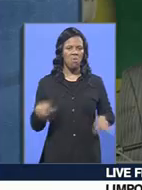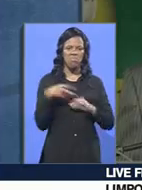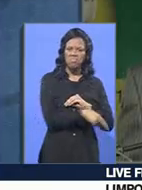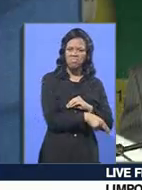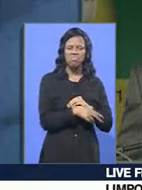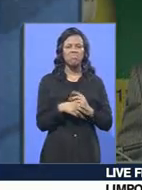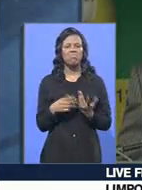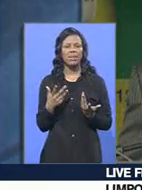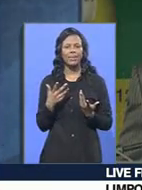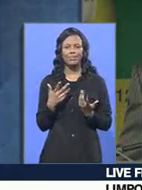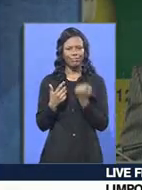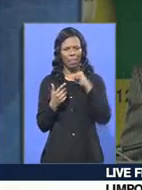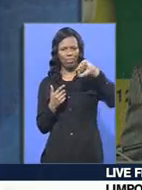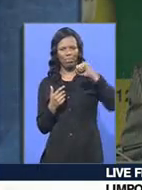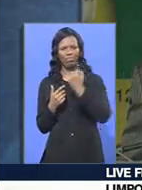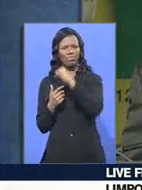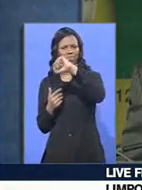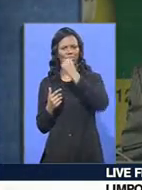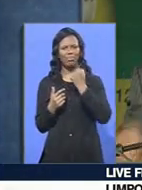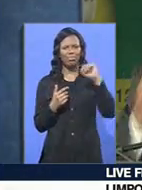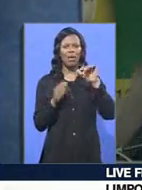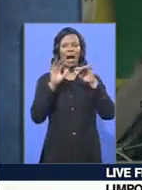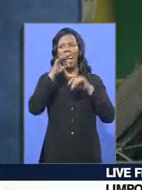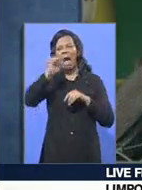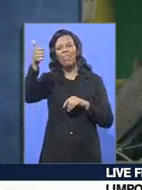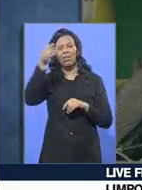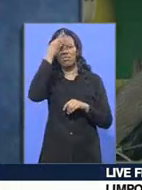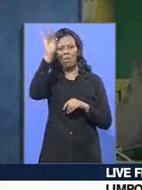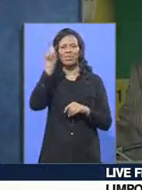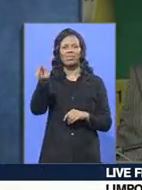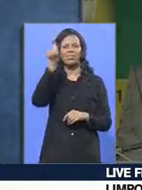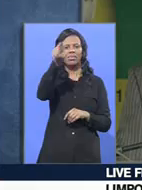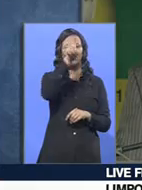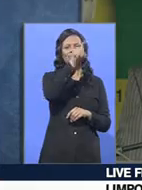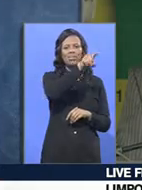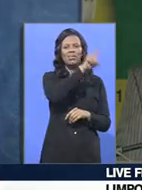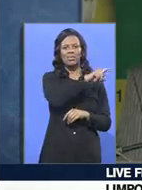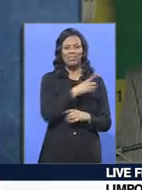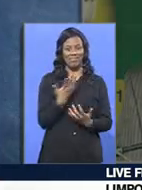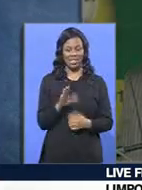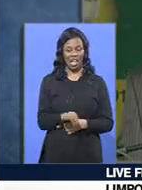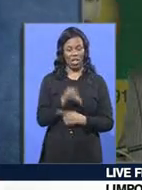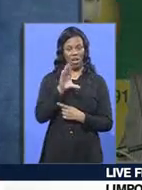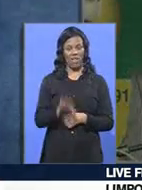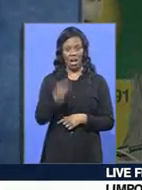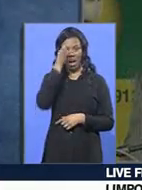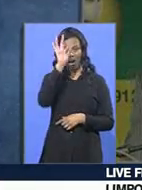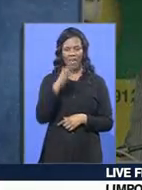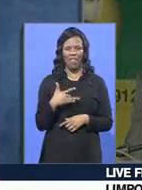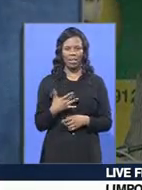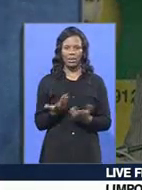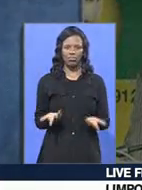instituted by governments throughout the world. In addition, the Battle of